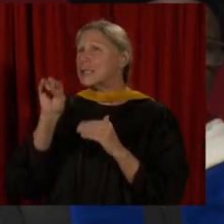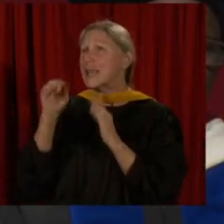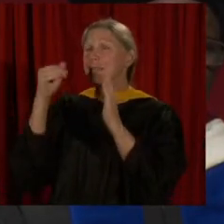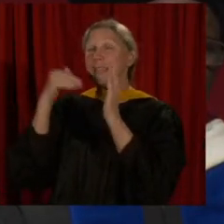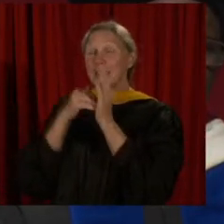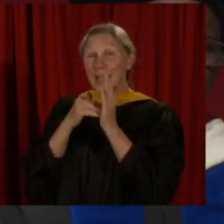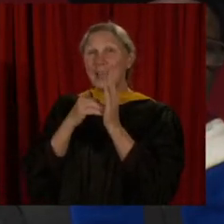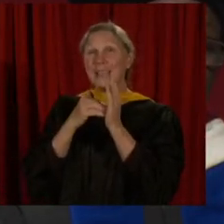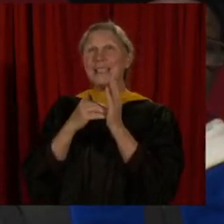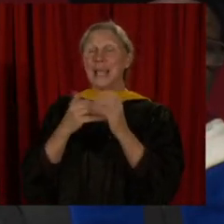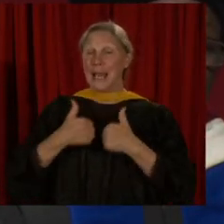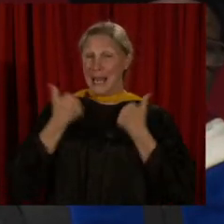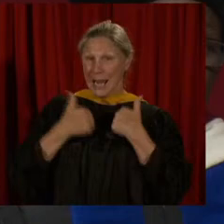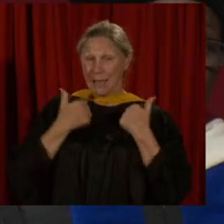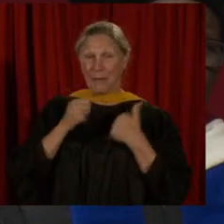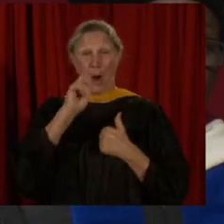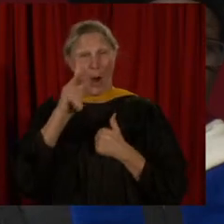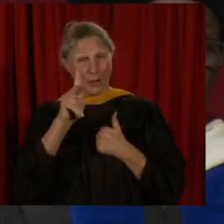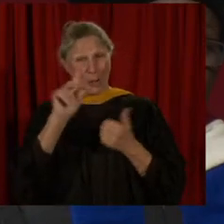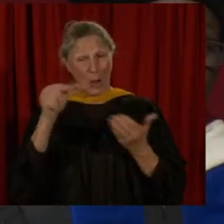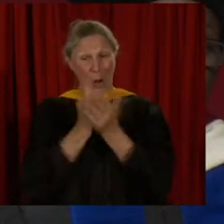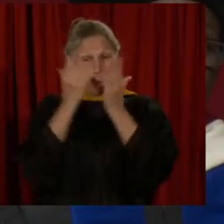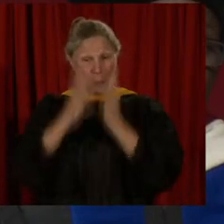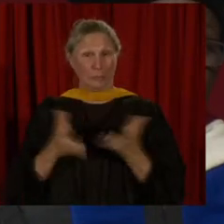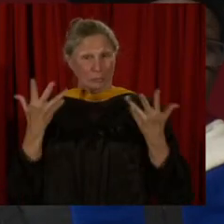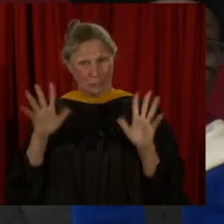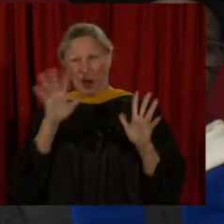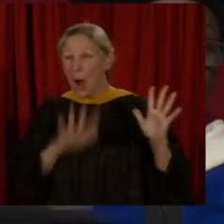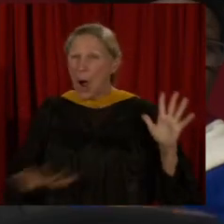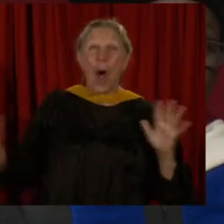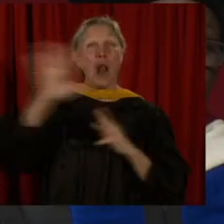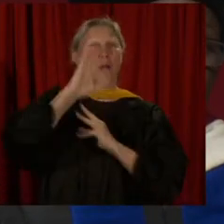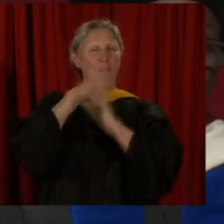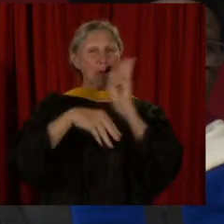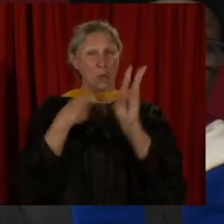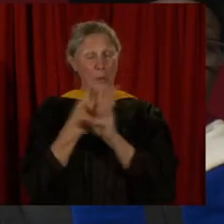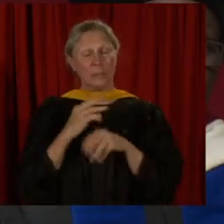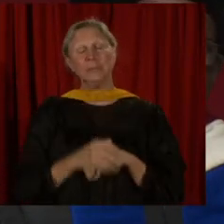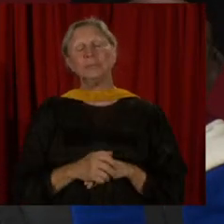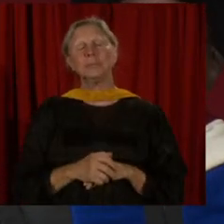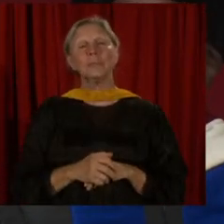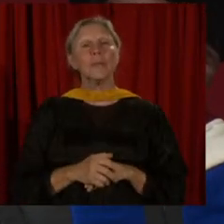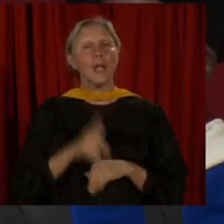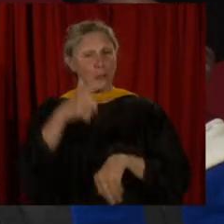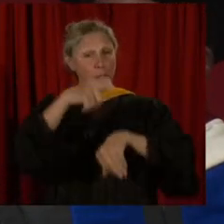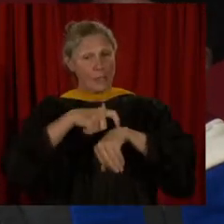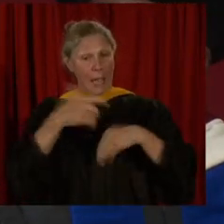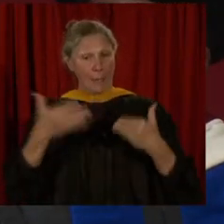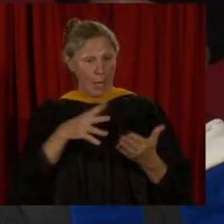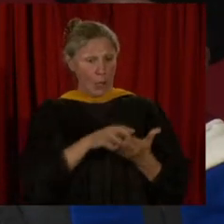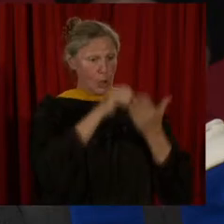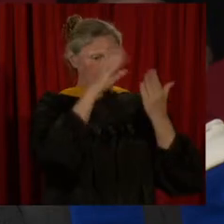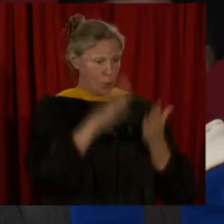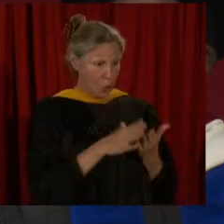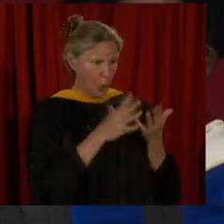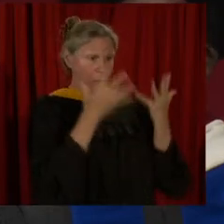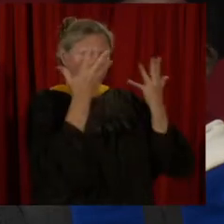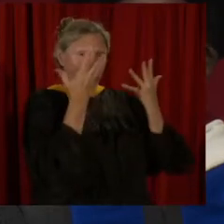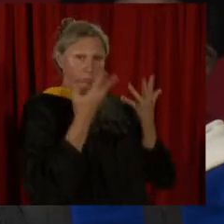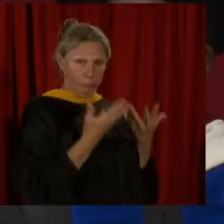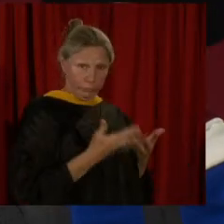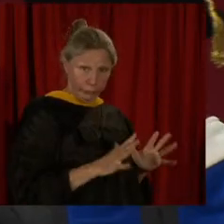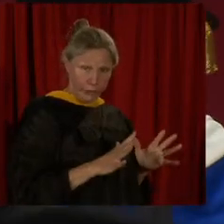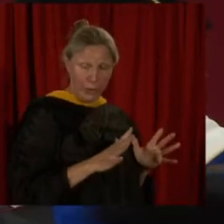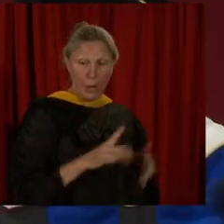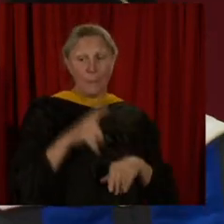170,000 living Arkansas alumni around the world. As your time as a student comes to a close,